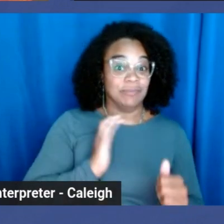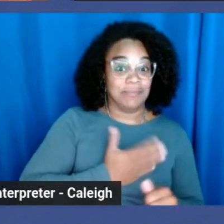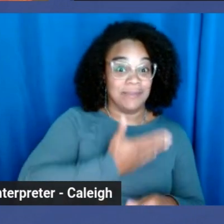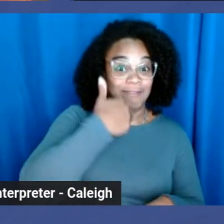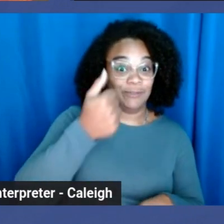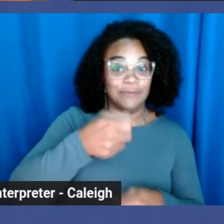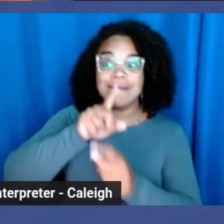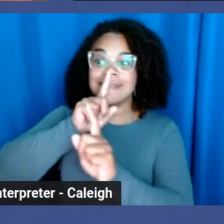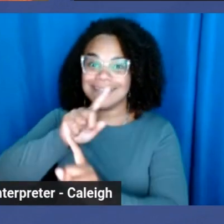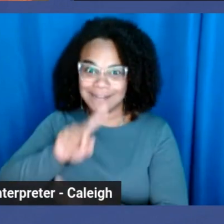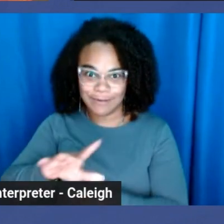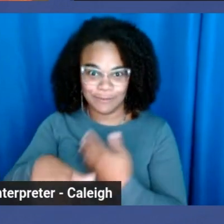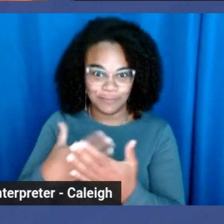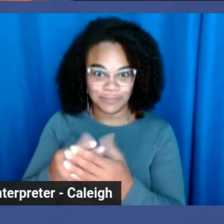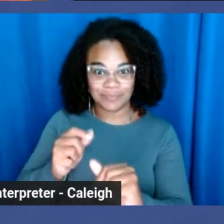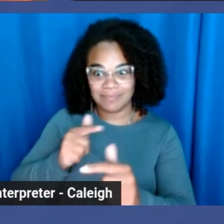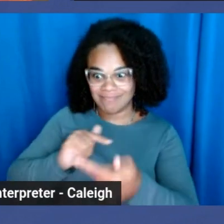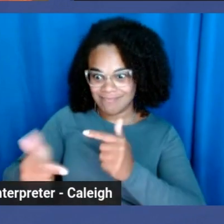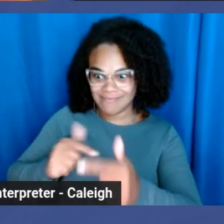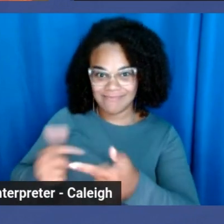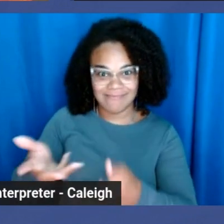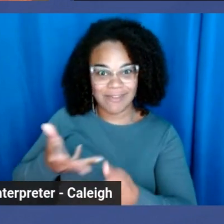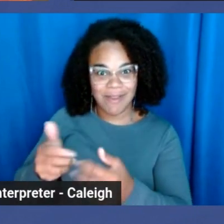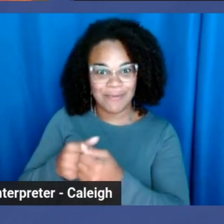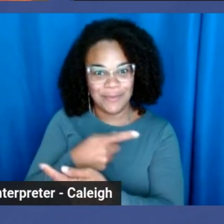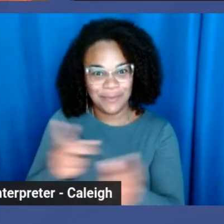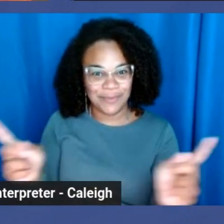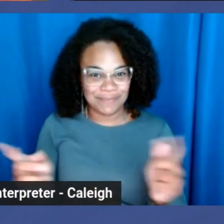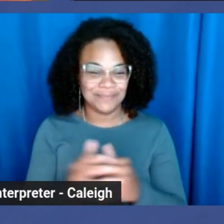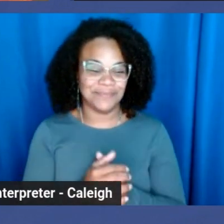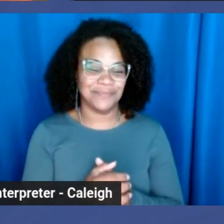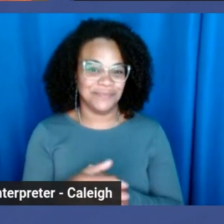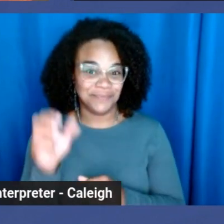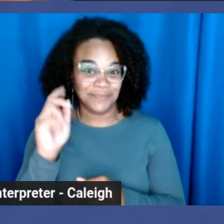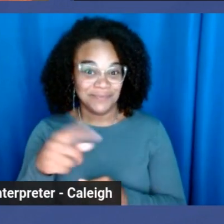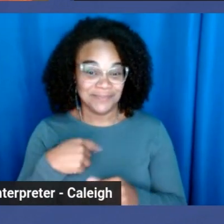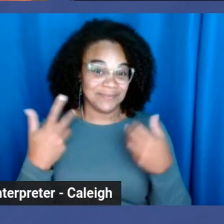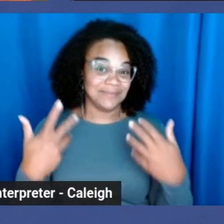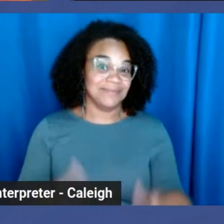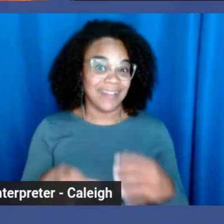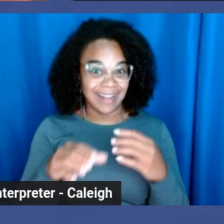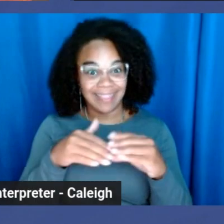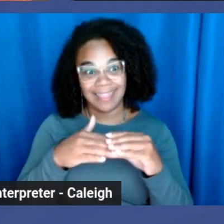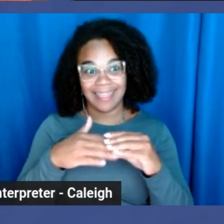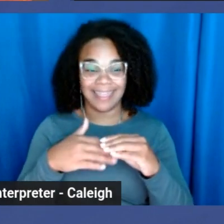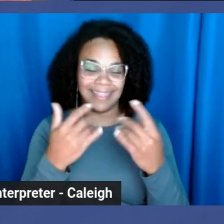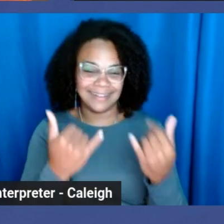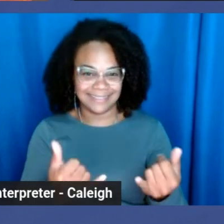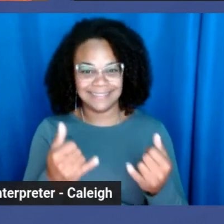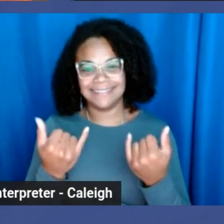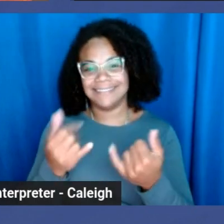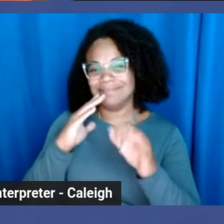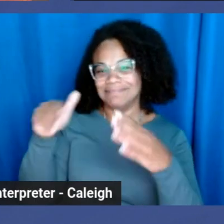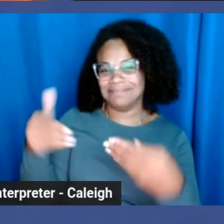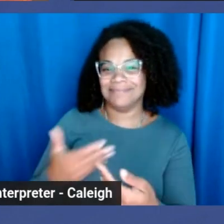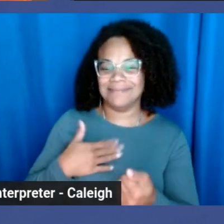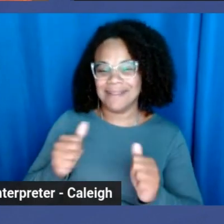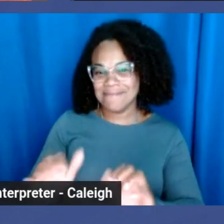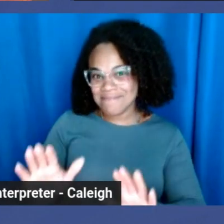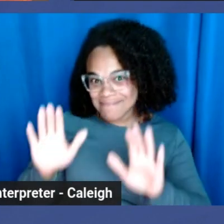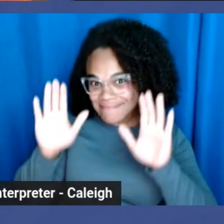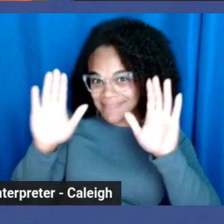answer them and interact with all of you. Okay, I'm done rambling now. I want to introduce my